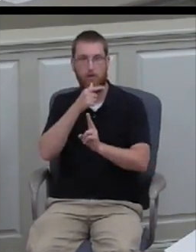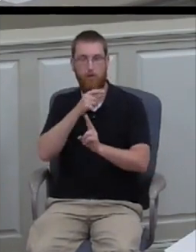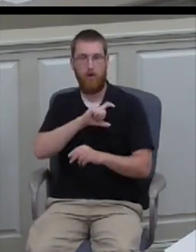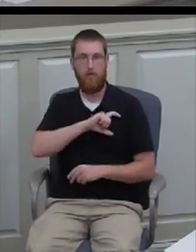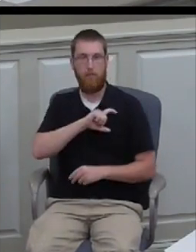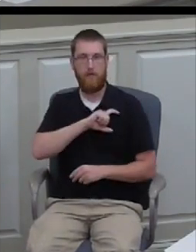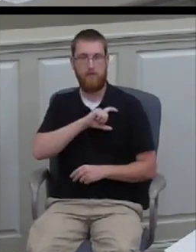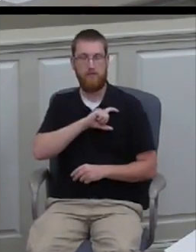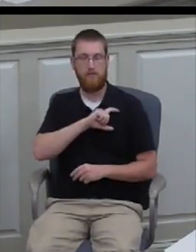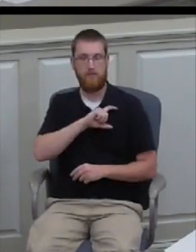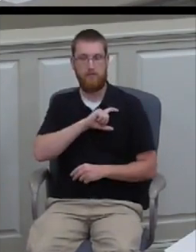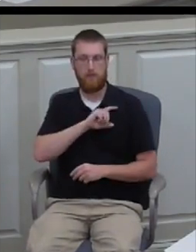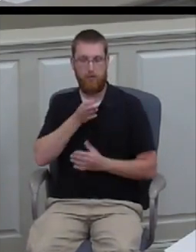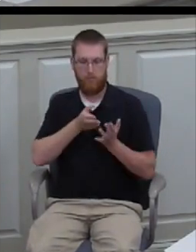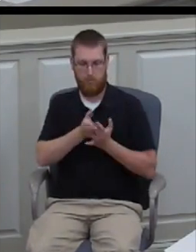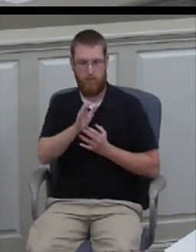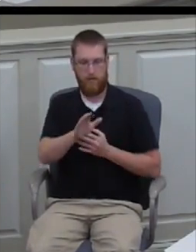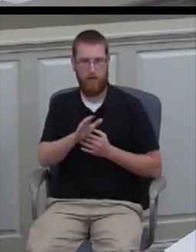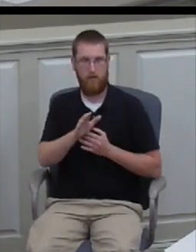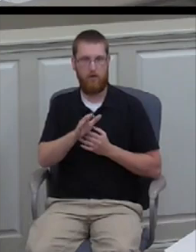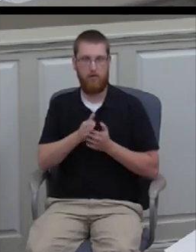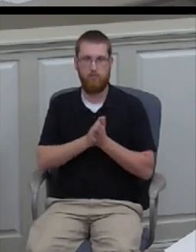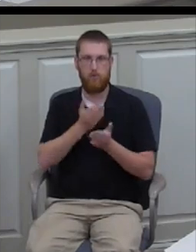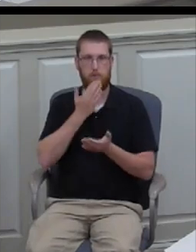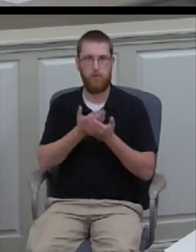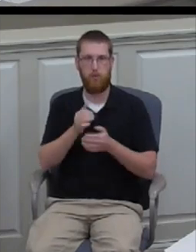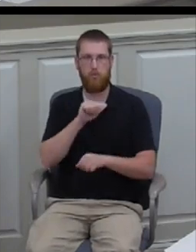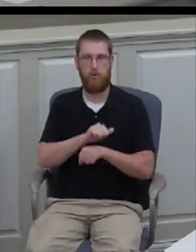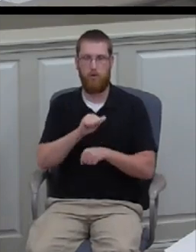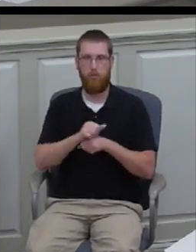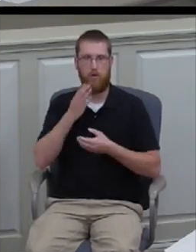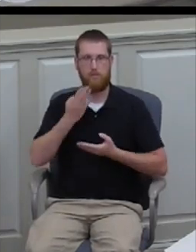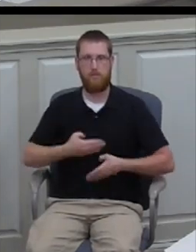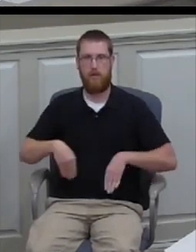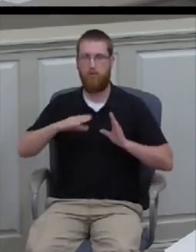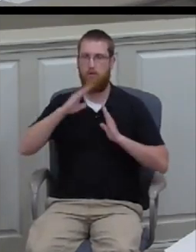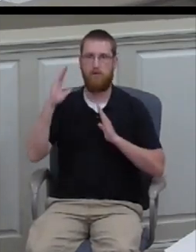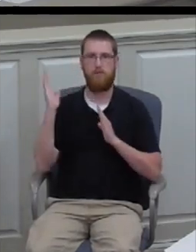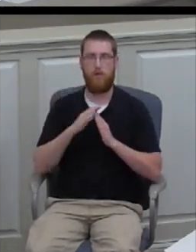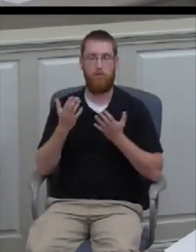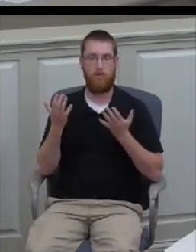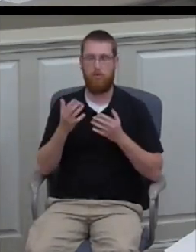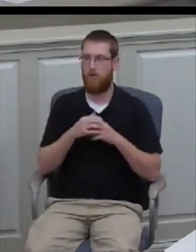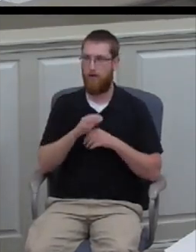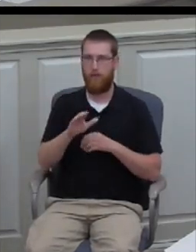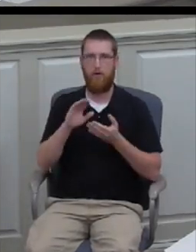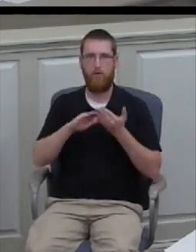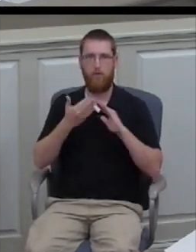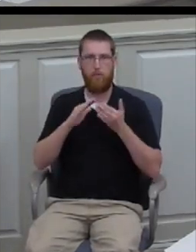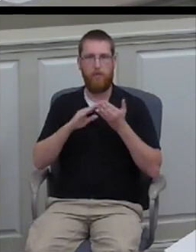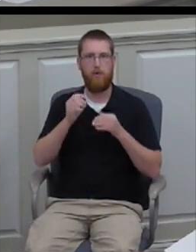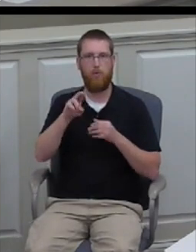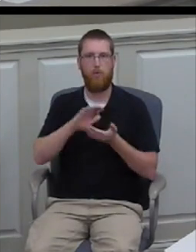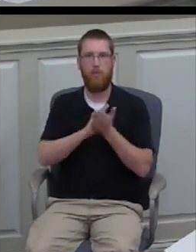officers who, through their courageous deeds, have made the ultimate sacrifice in service to their community or